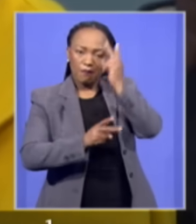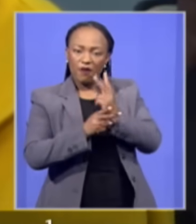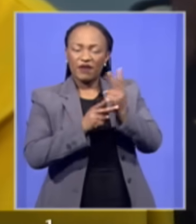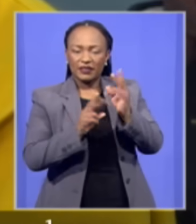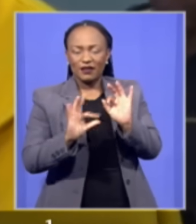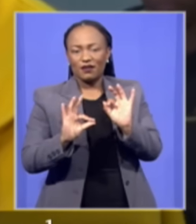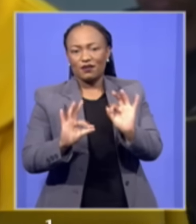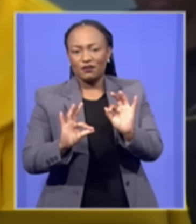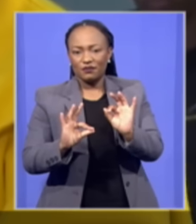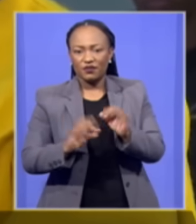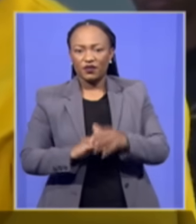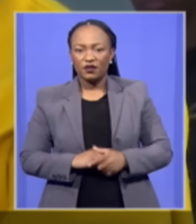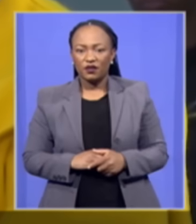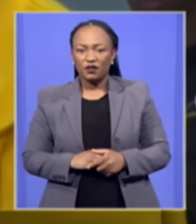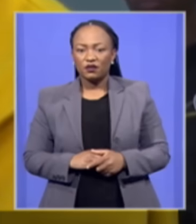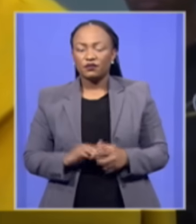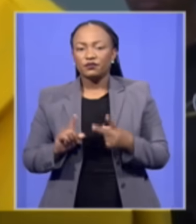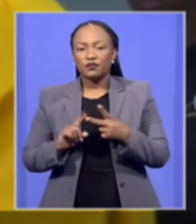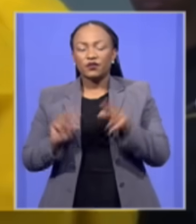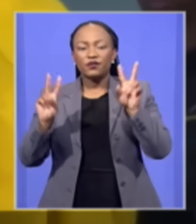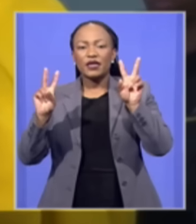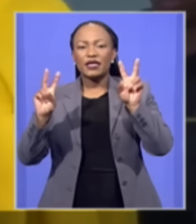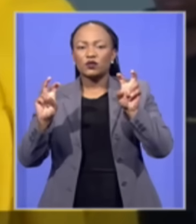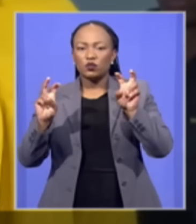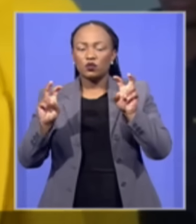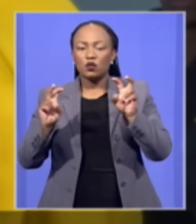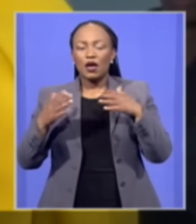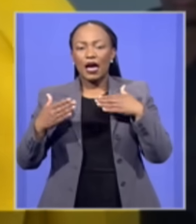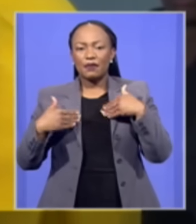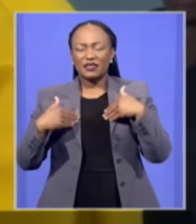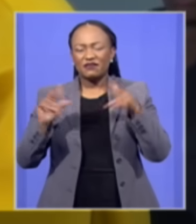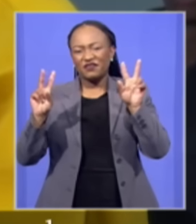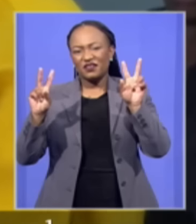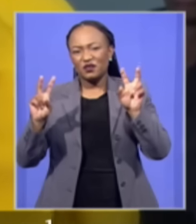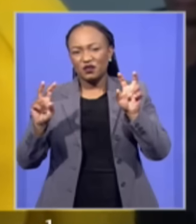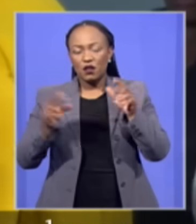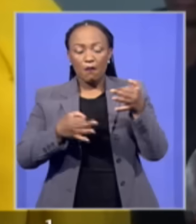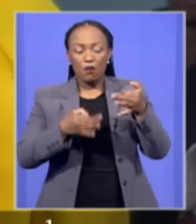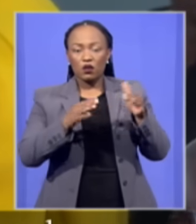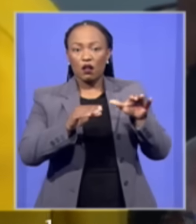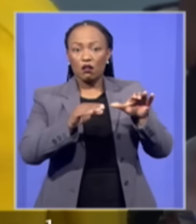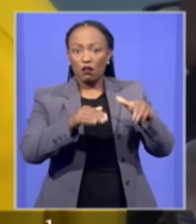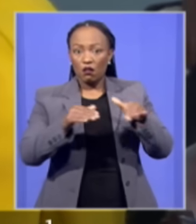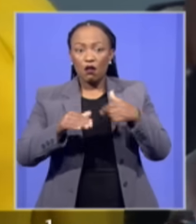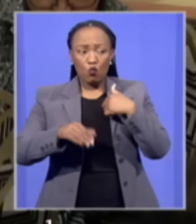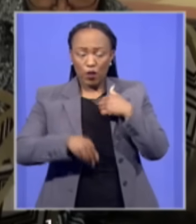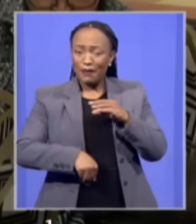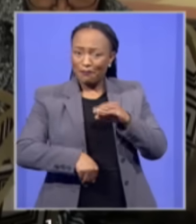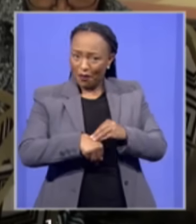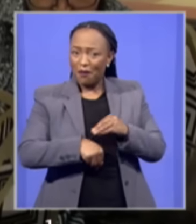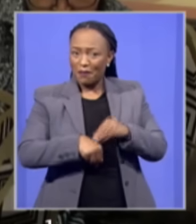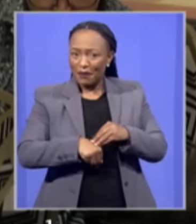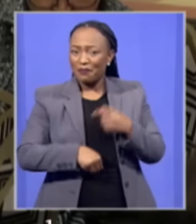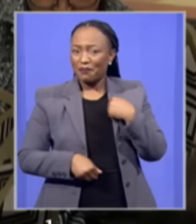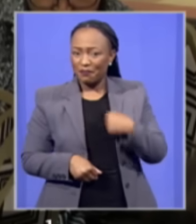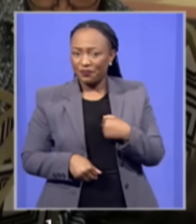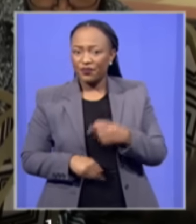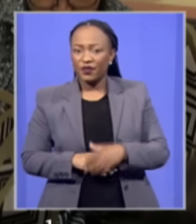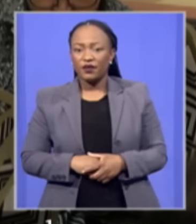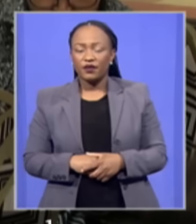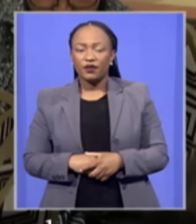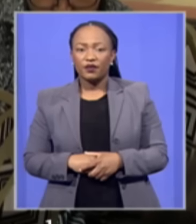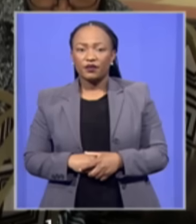the issues which talks to administration. Political parties, we are a problem. Boto ya